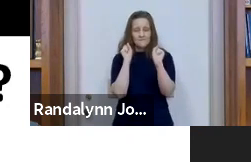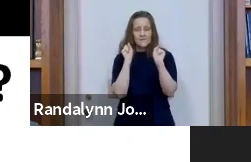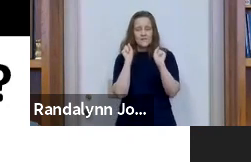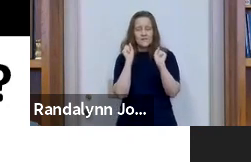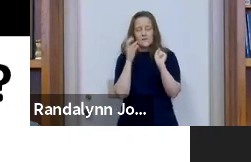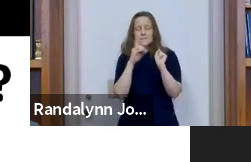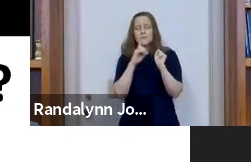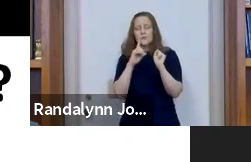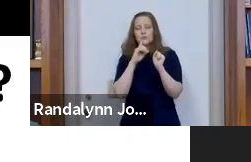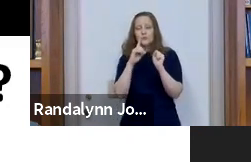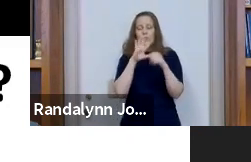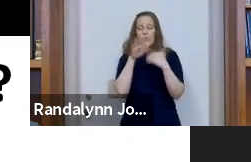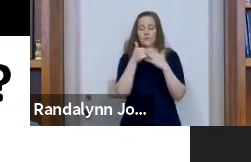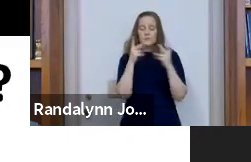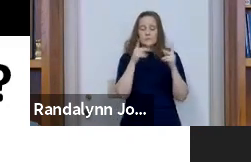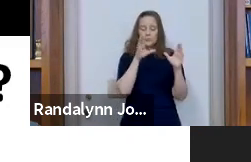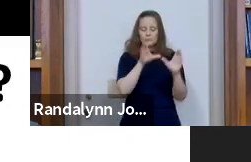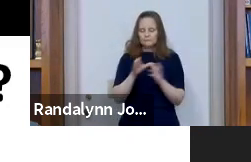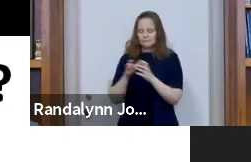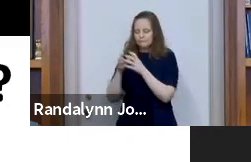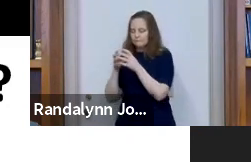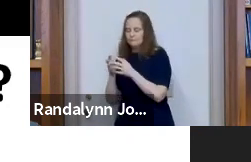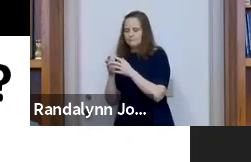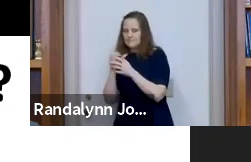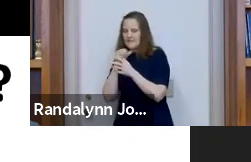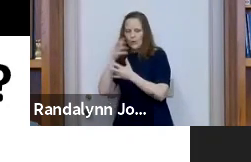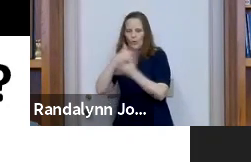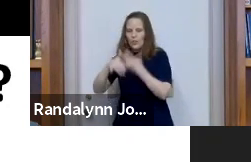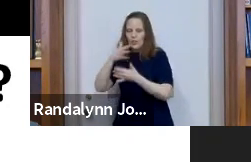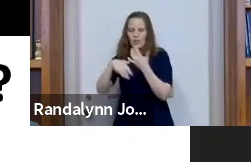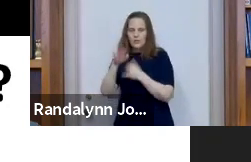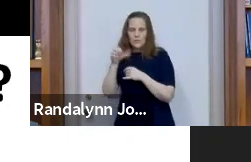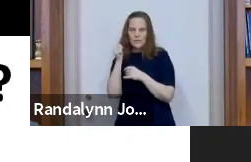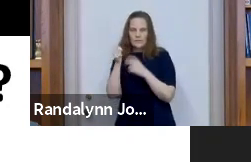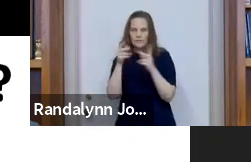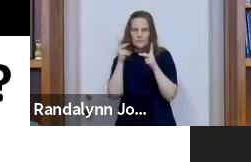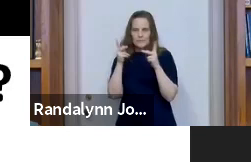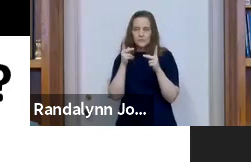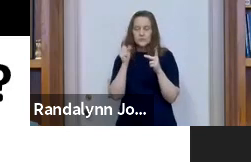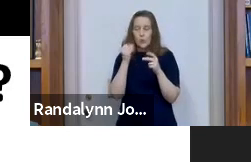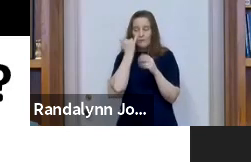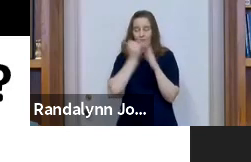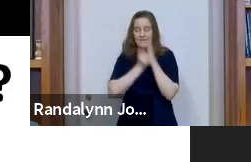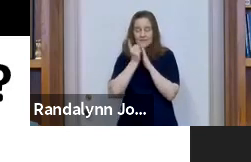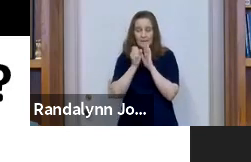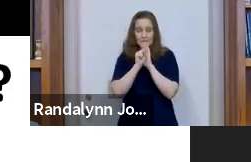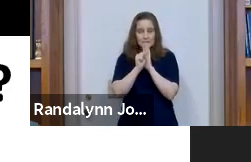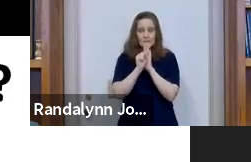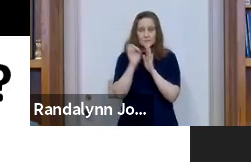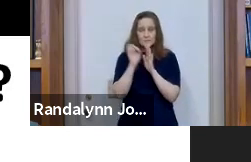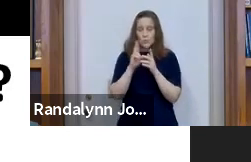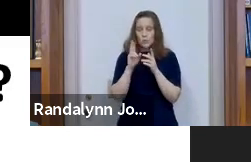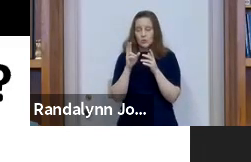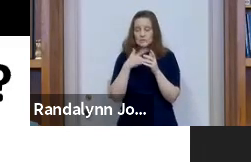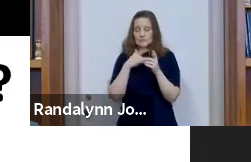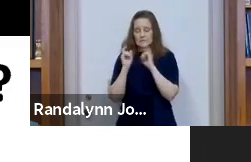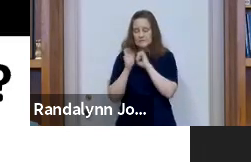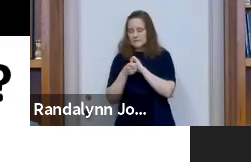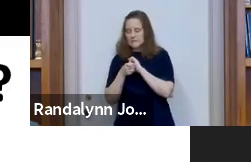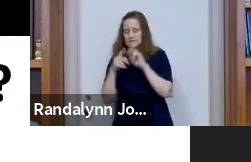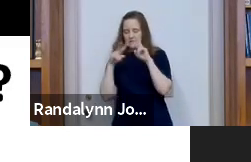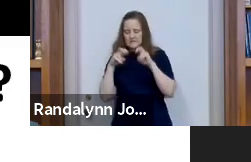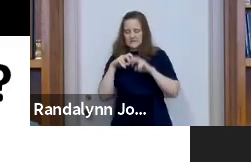those folks out of the general population as well, so that if they were to develop symptoms or were to convert over to positive,